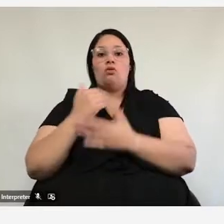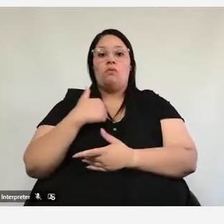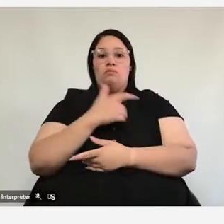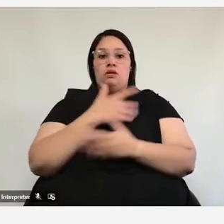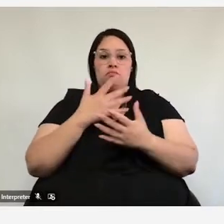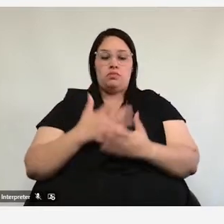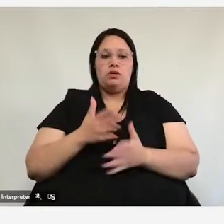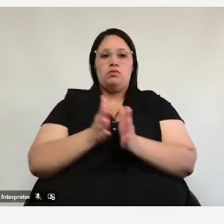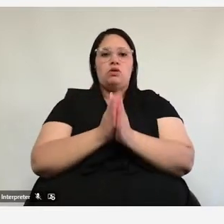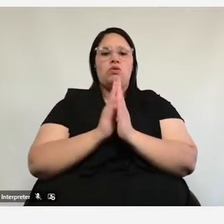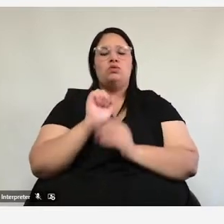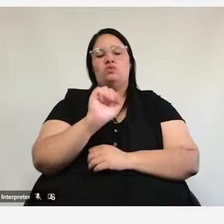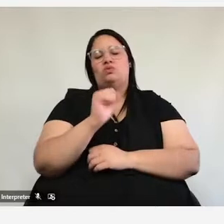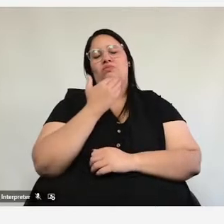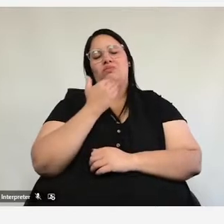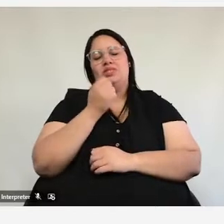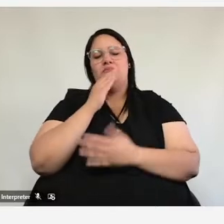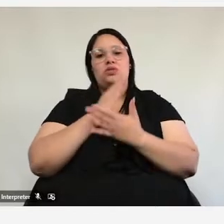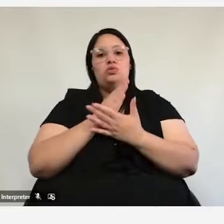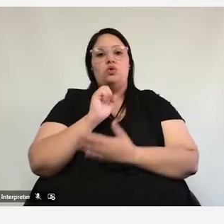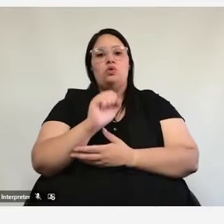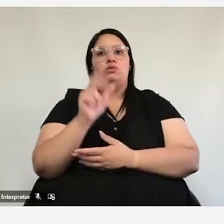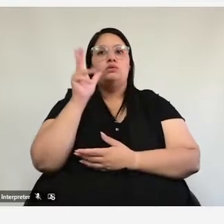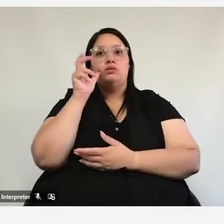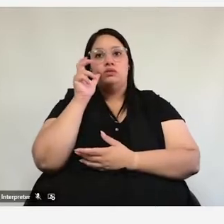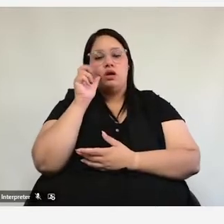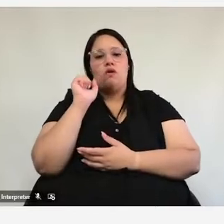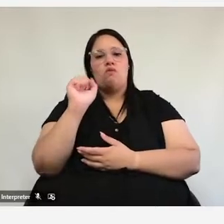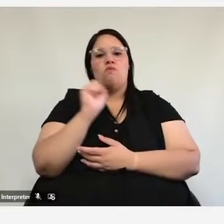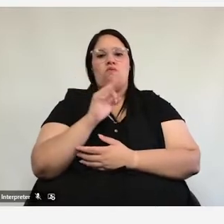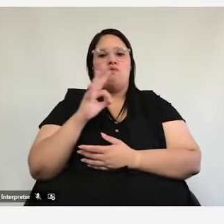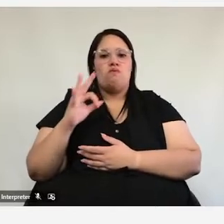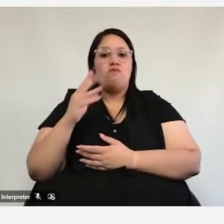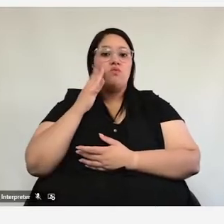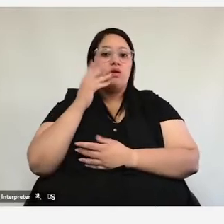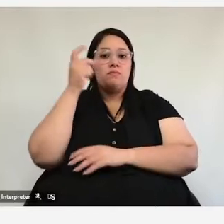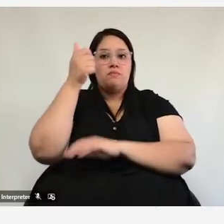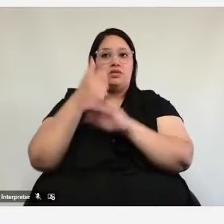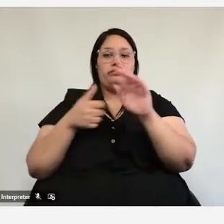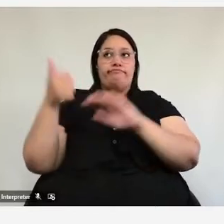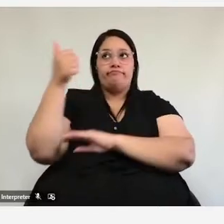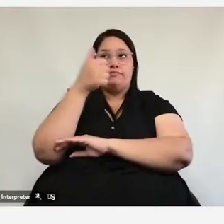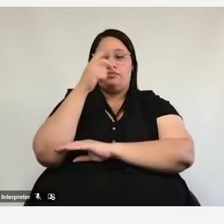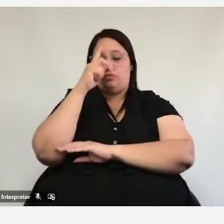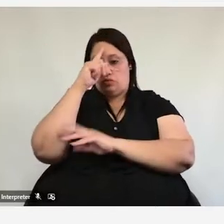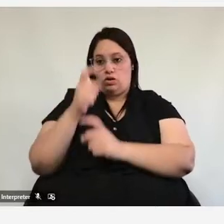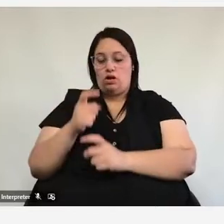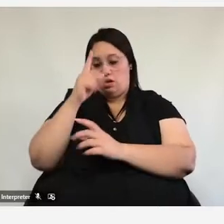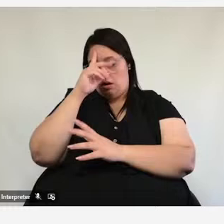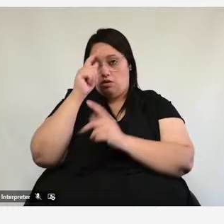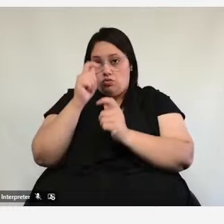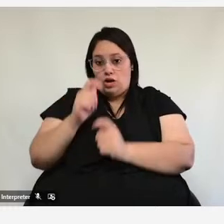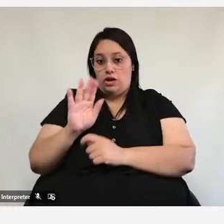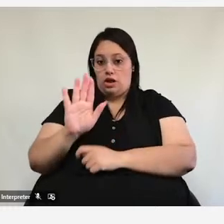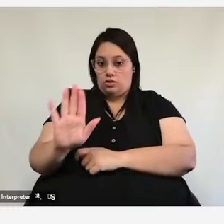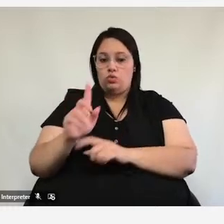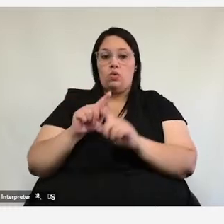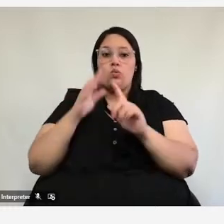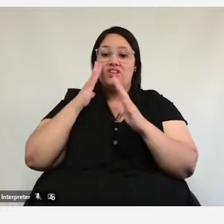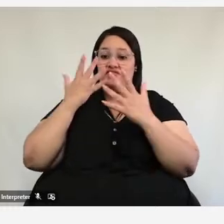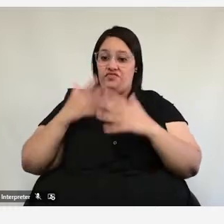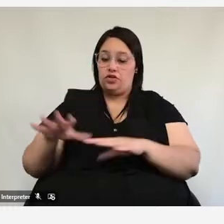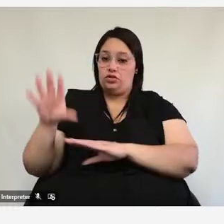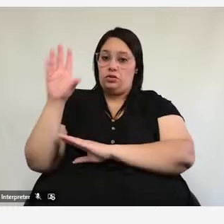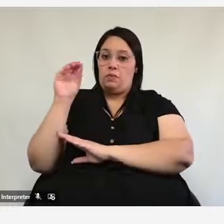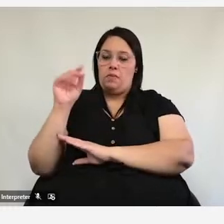are requested to please ensure that your microphones are muted when the presiding officer recognizes you, and when you are done speaking,